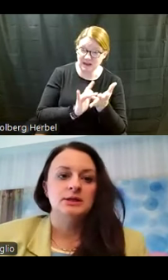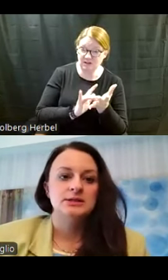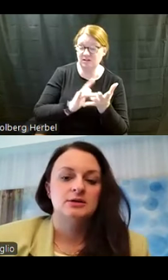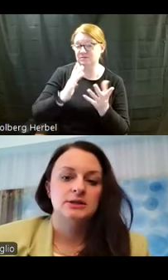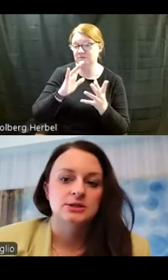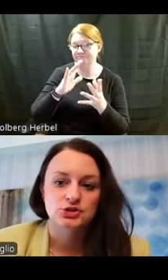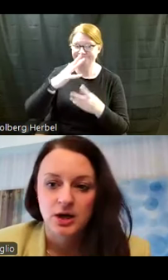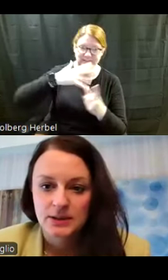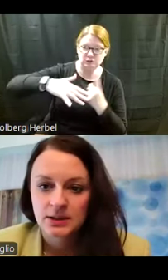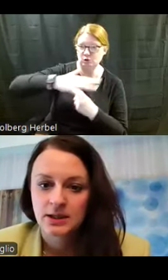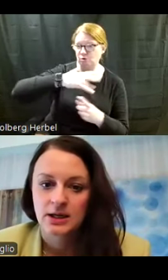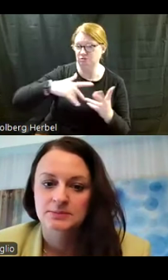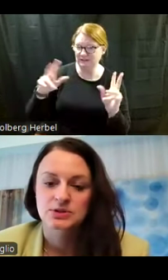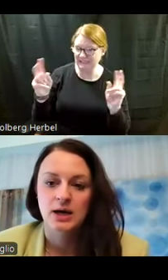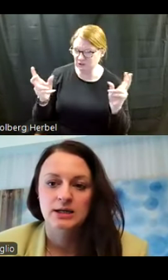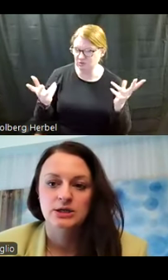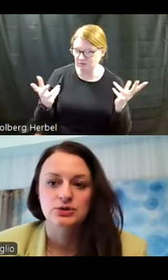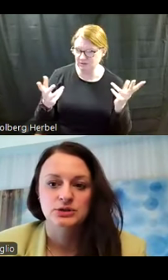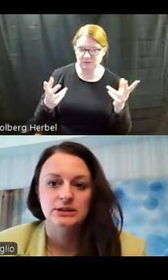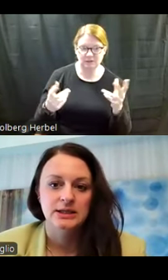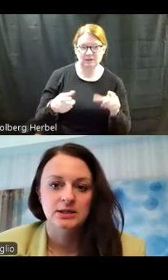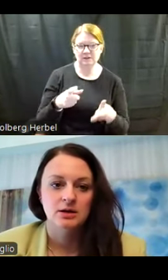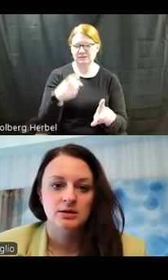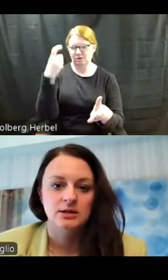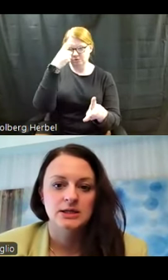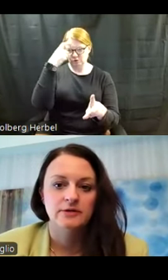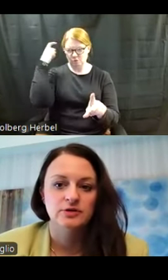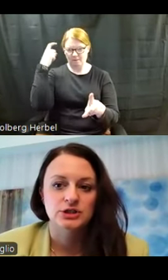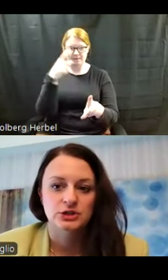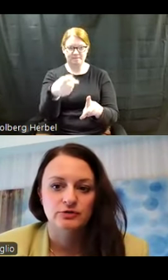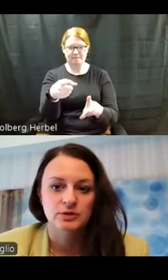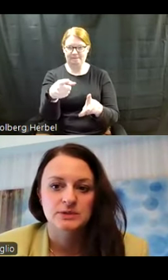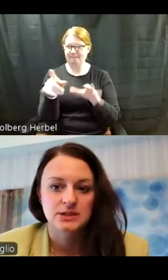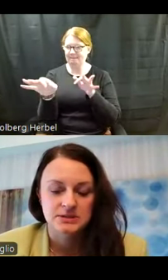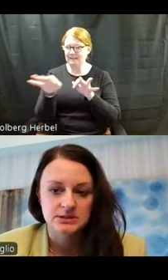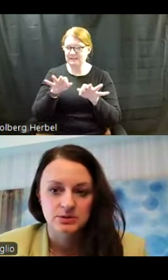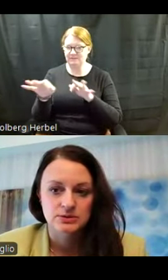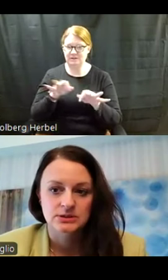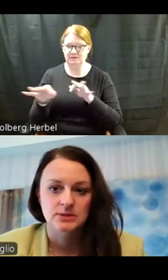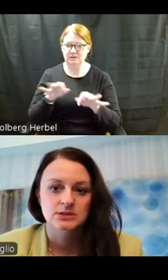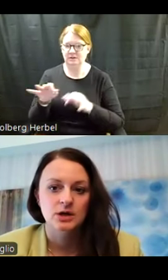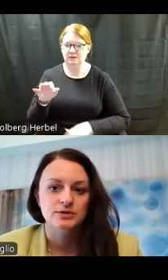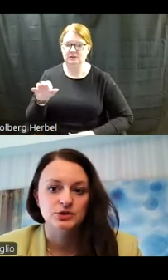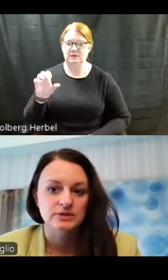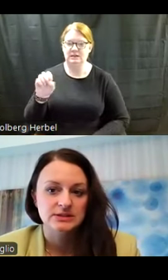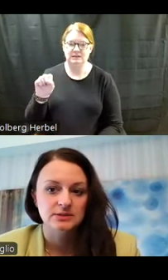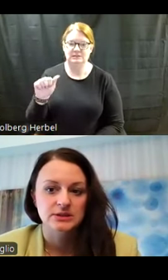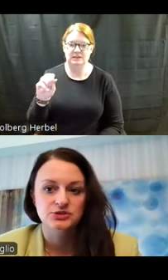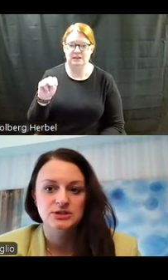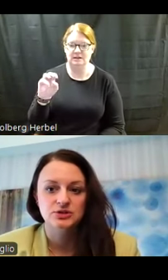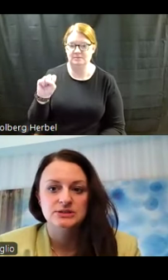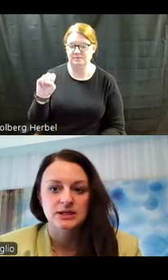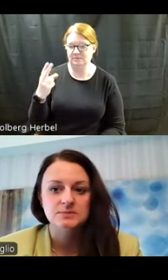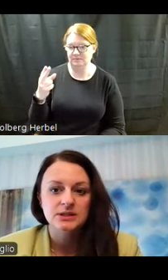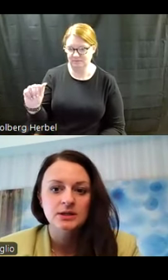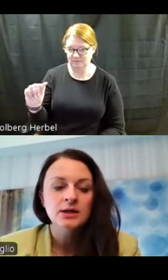what exactly is trauma? So I usually lean on the definition from the Substance Abuse and Mental Health Services